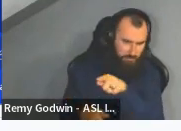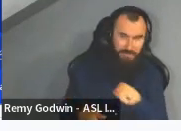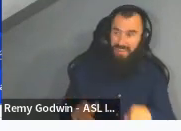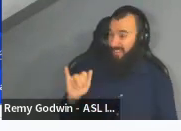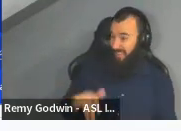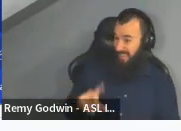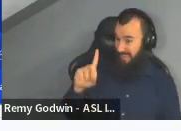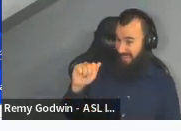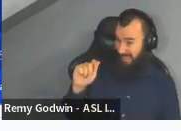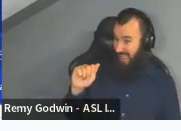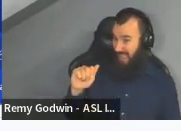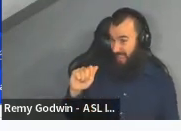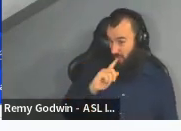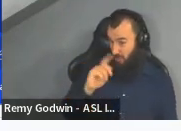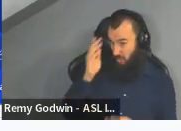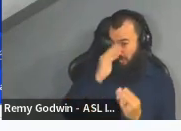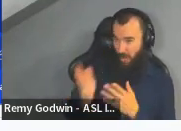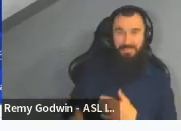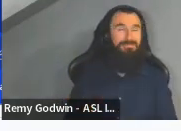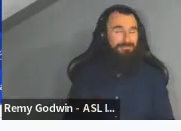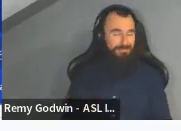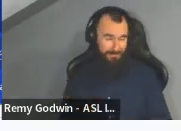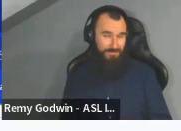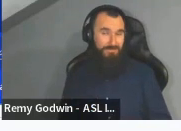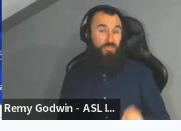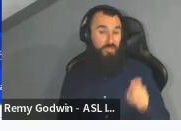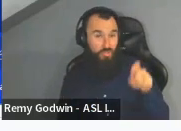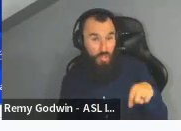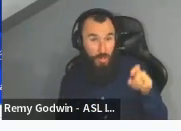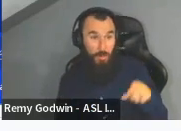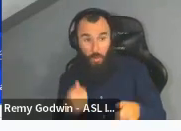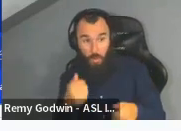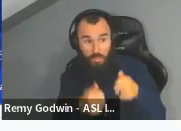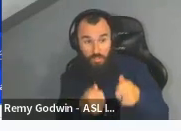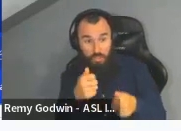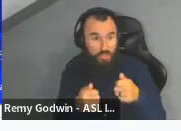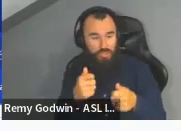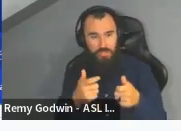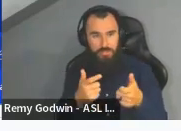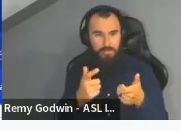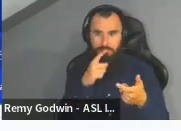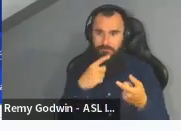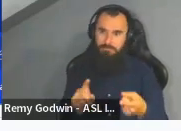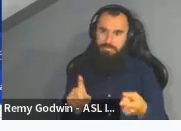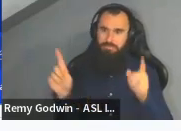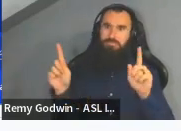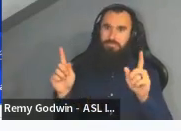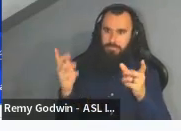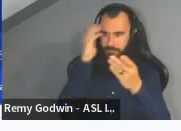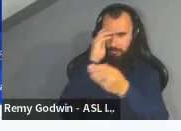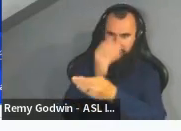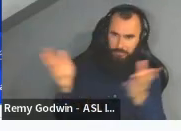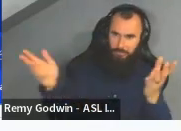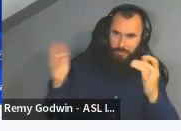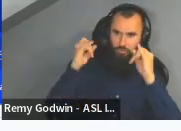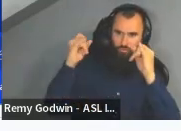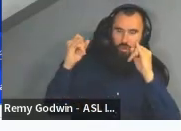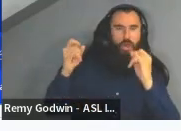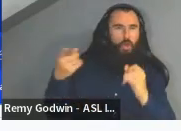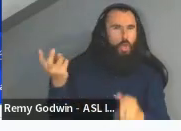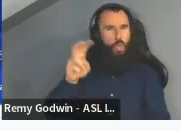and report the data. should be delivering the instruction. And also then you look at the goals to see